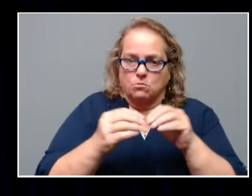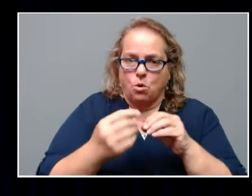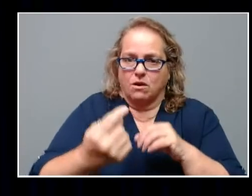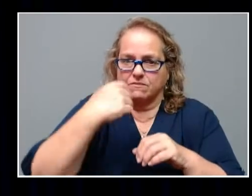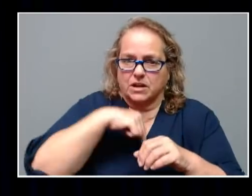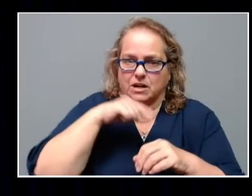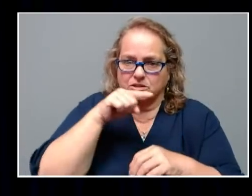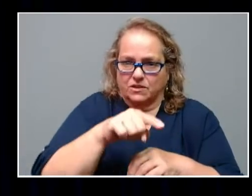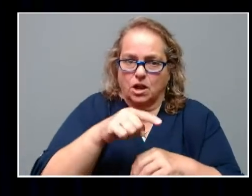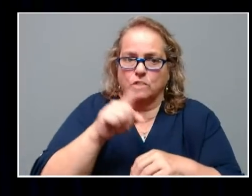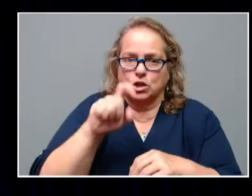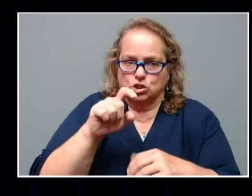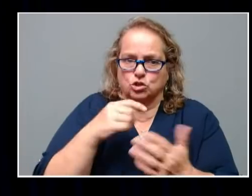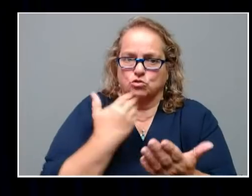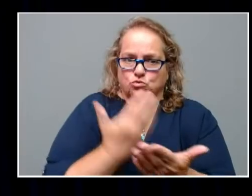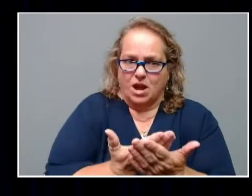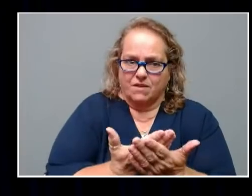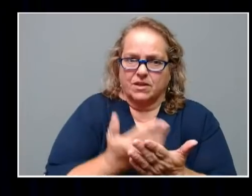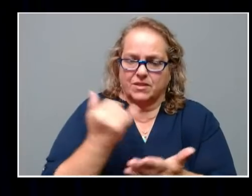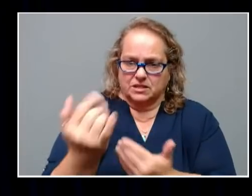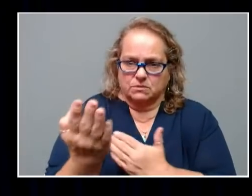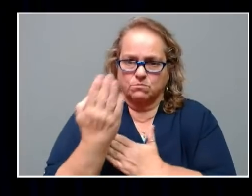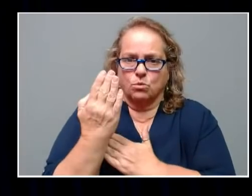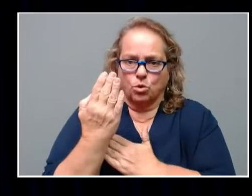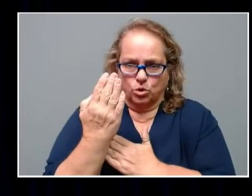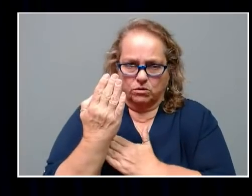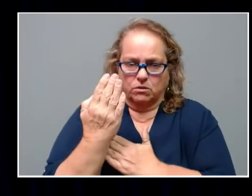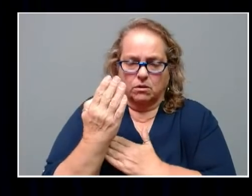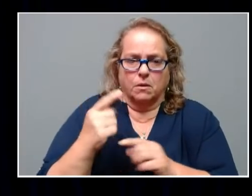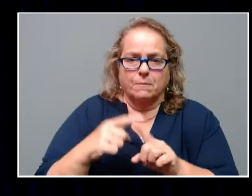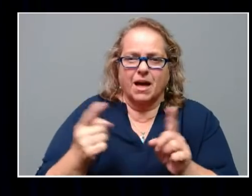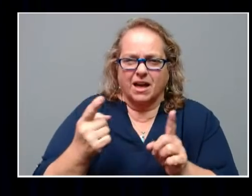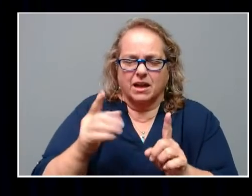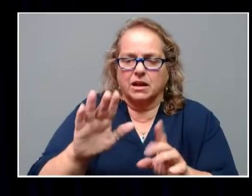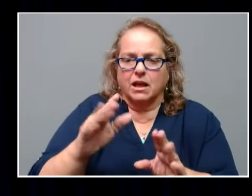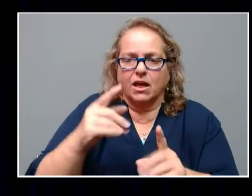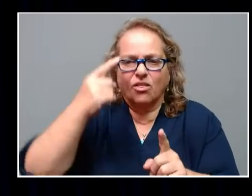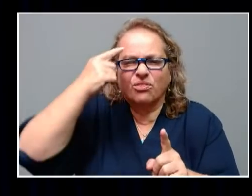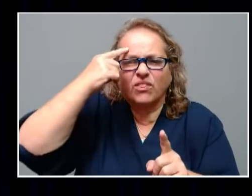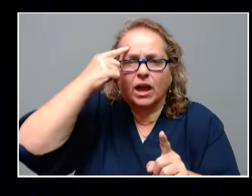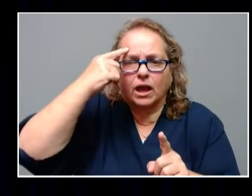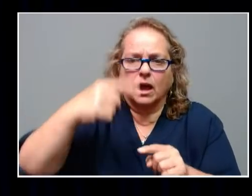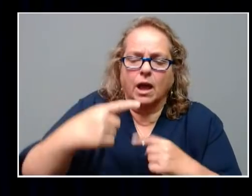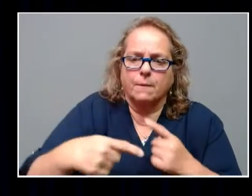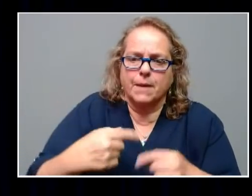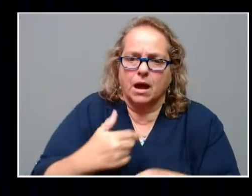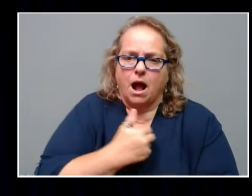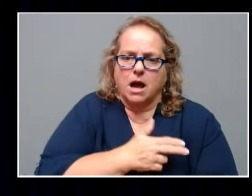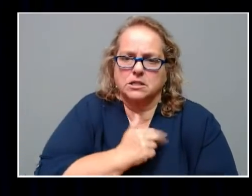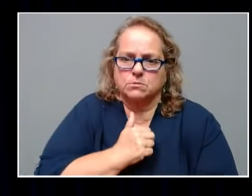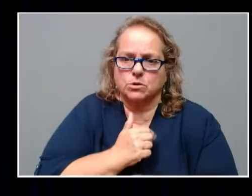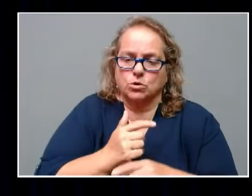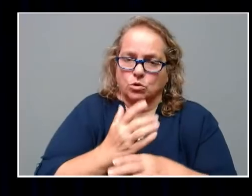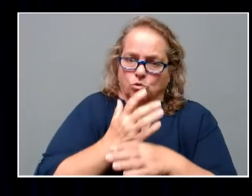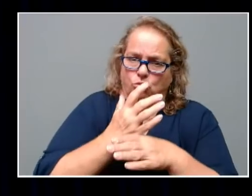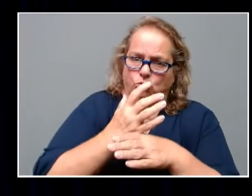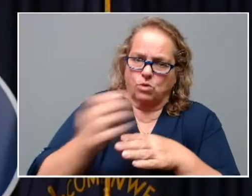They should have gotten there this morning. But just think about a hospital when you run out of ventilators. It means